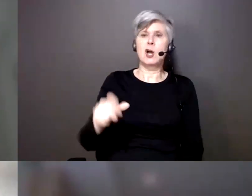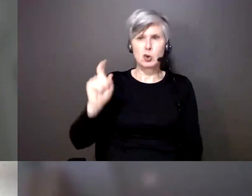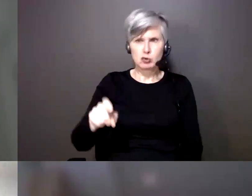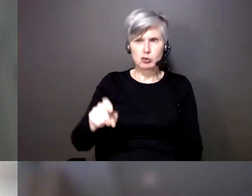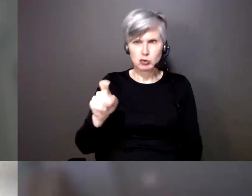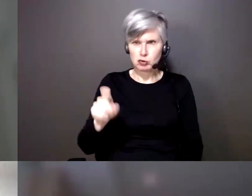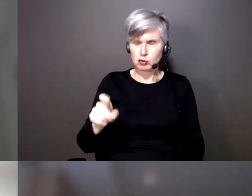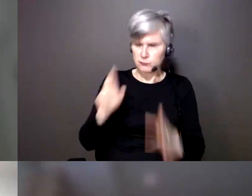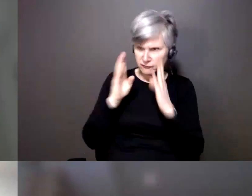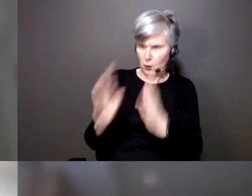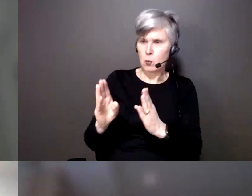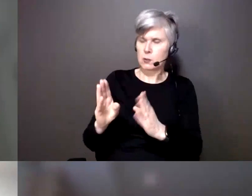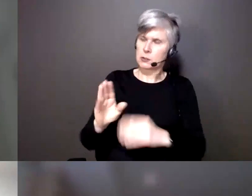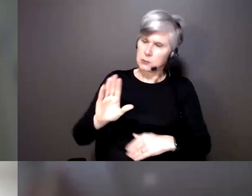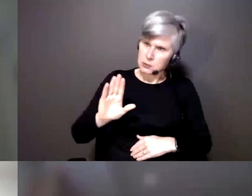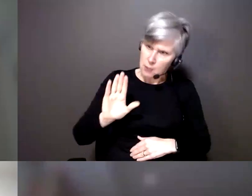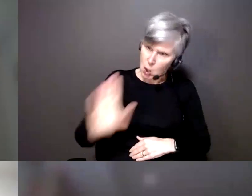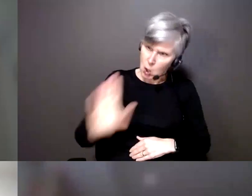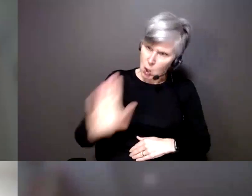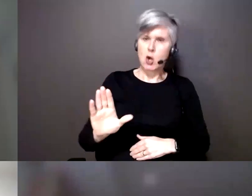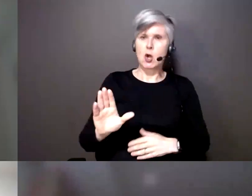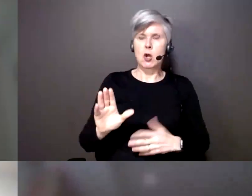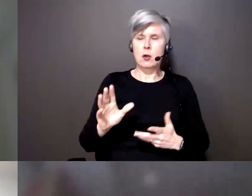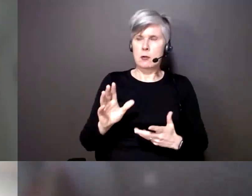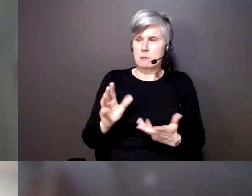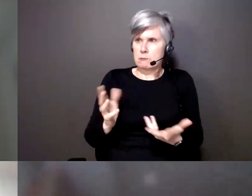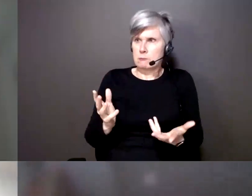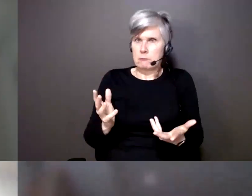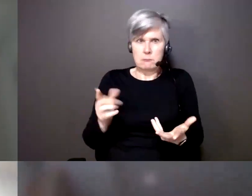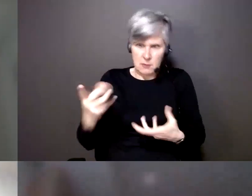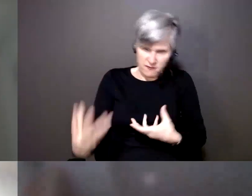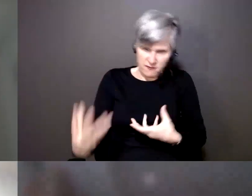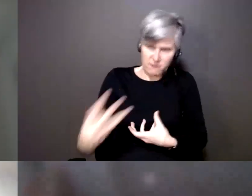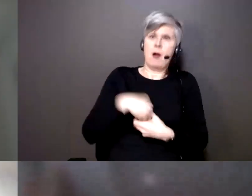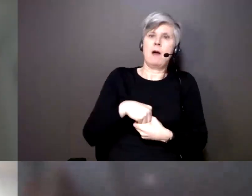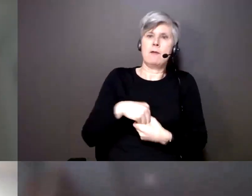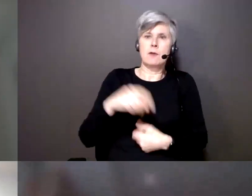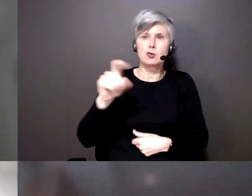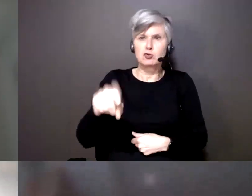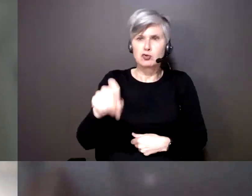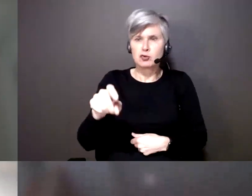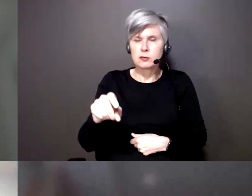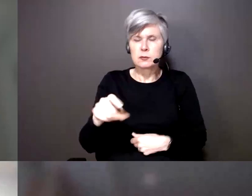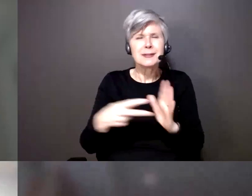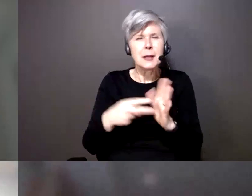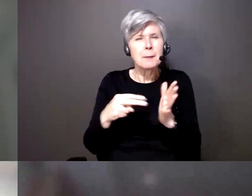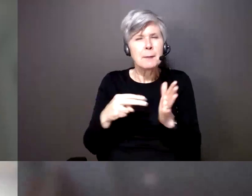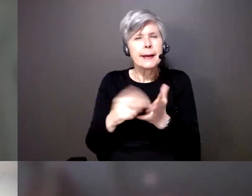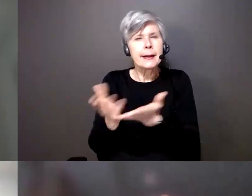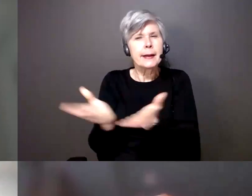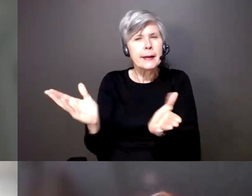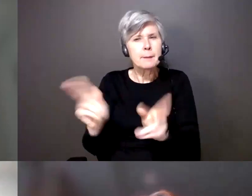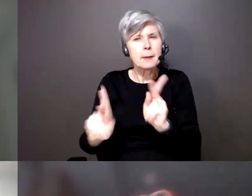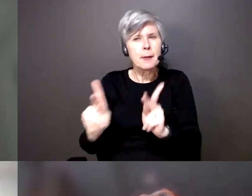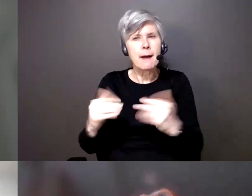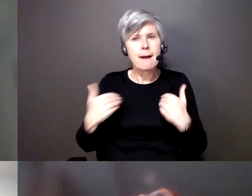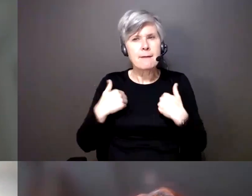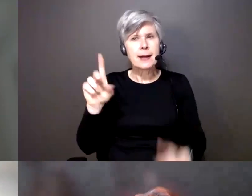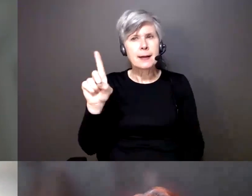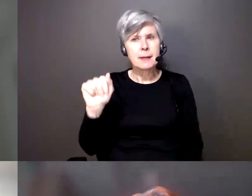to affect us. So, what that means is basically people with disabilities should be part of the